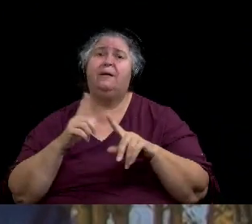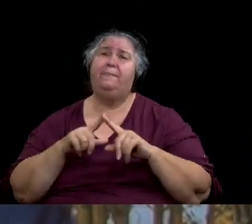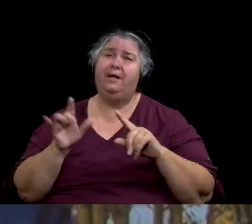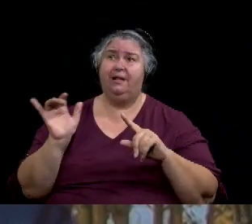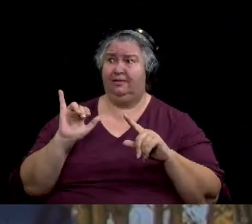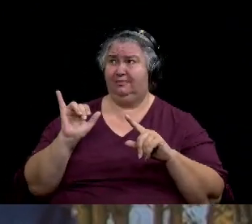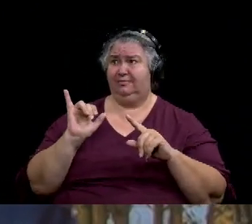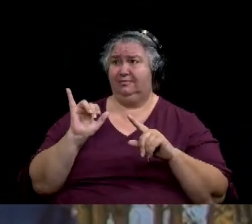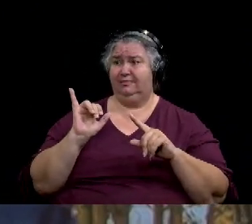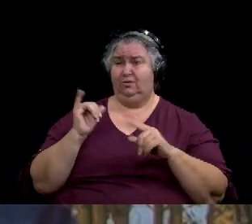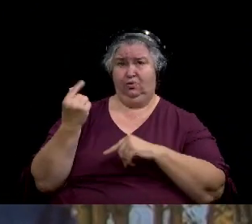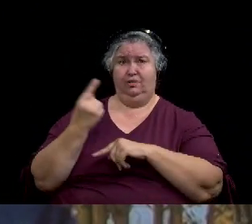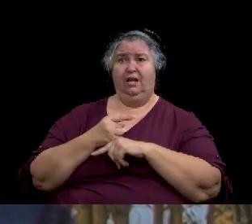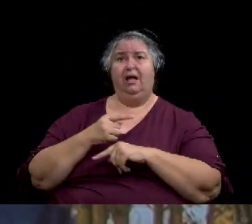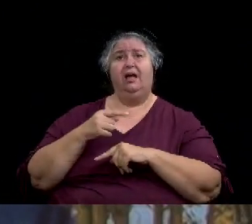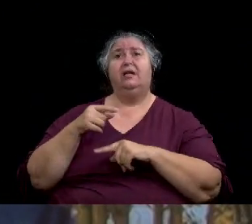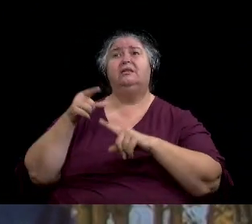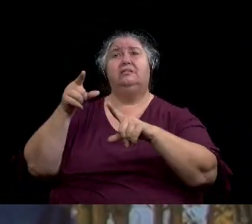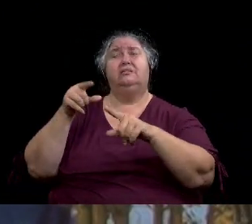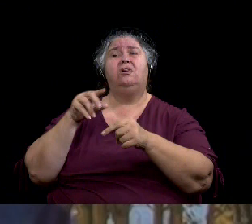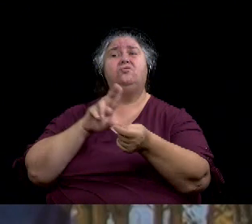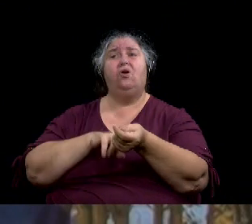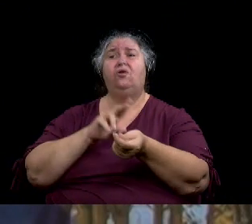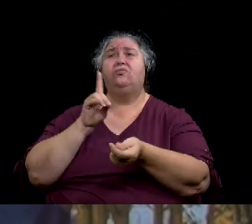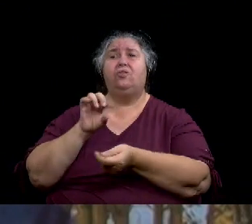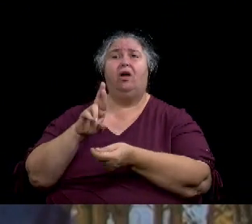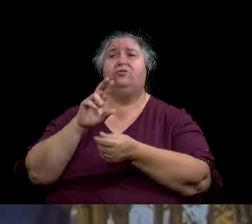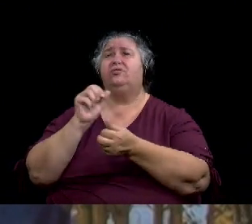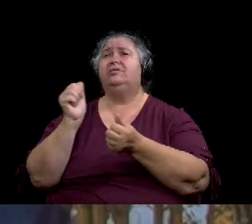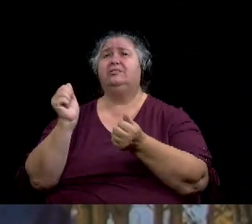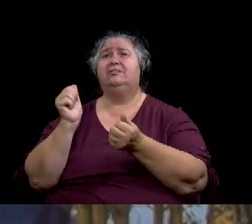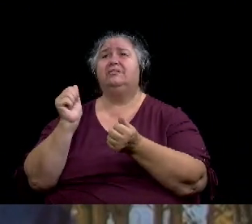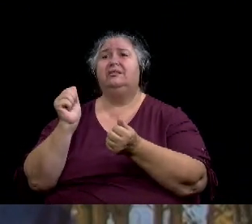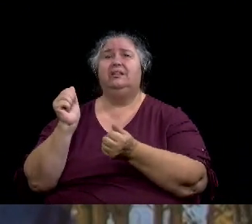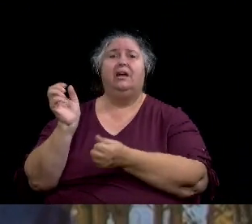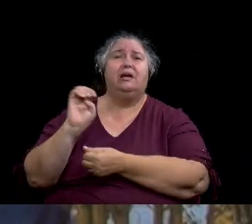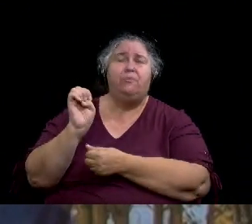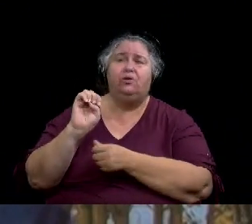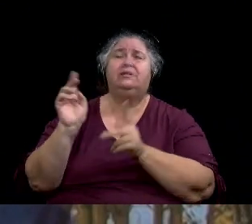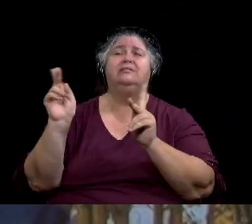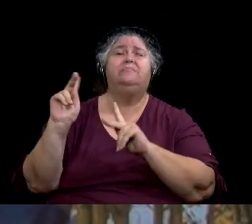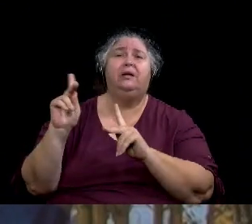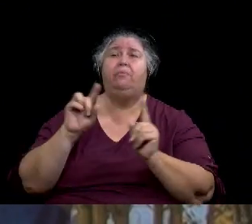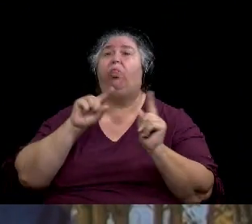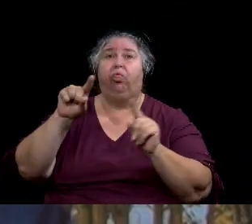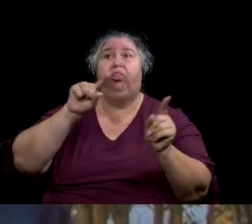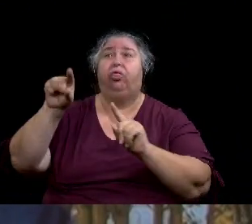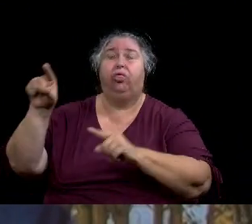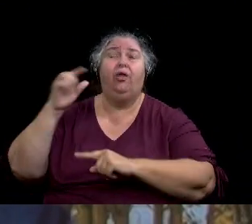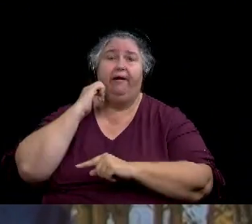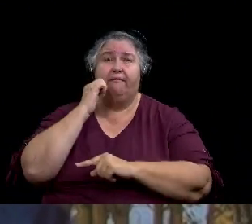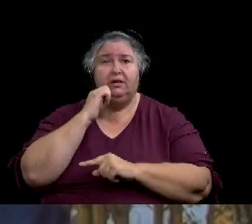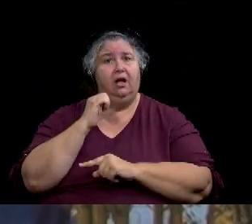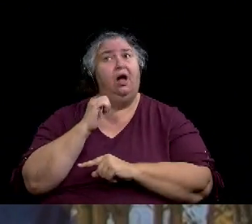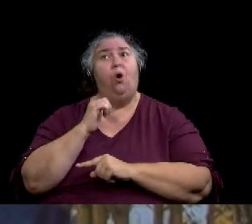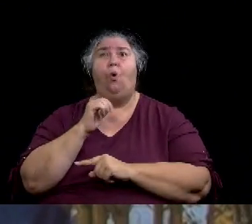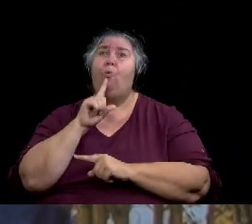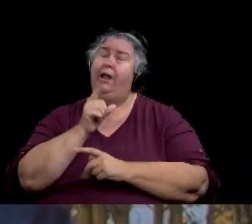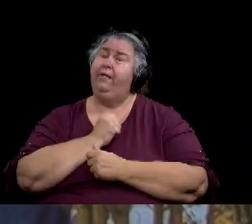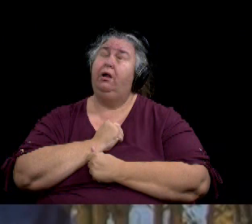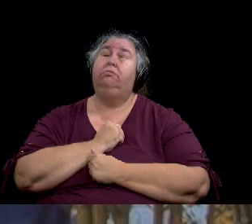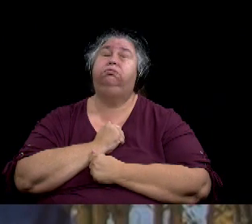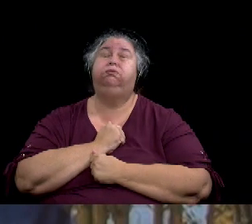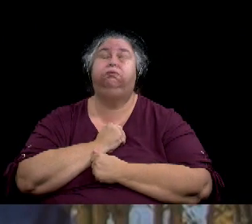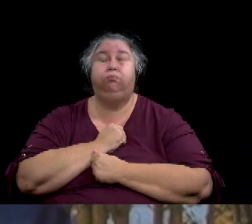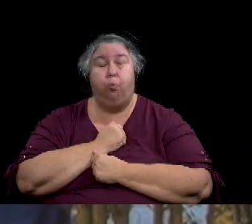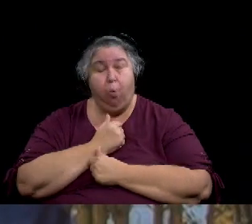today, our frontline healthcare workers and our first responders who are dealing with this on a regular basis are really getting tired of it. If you